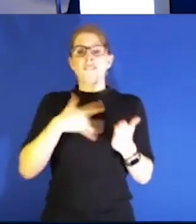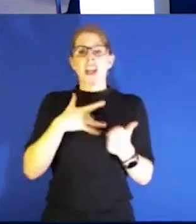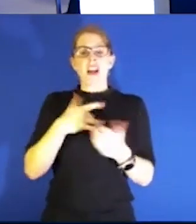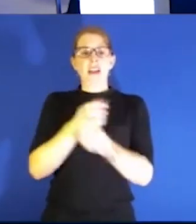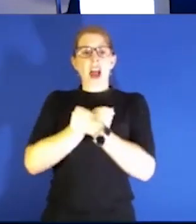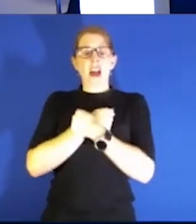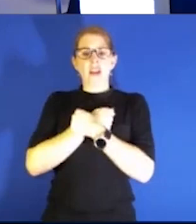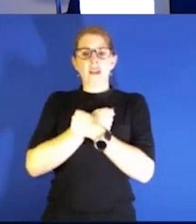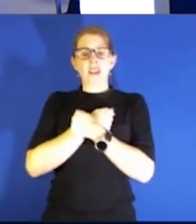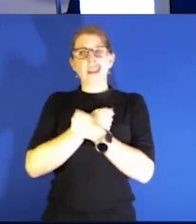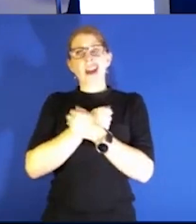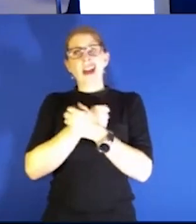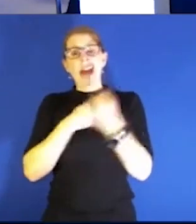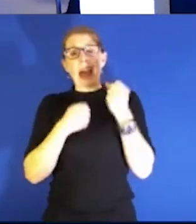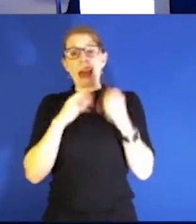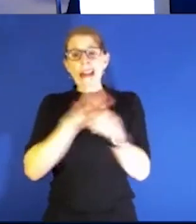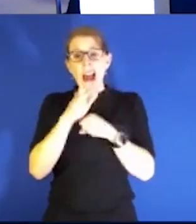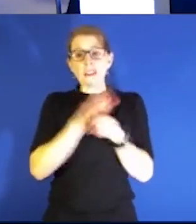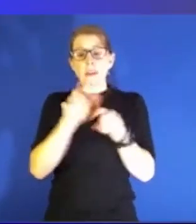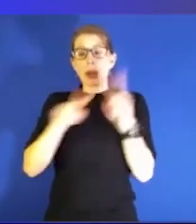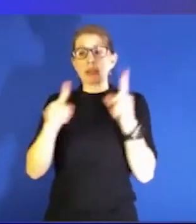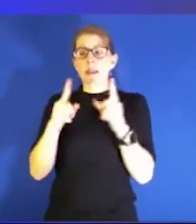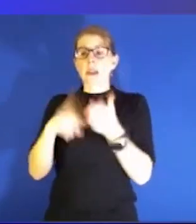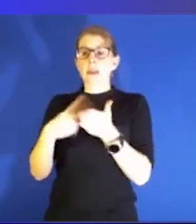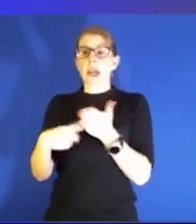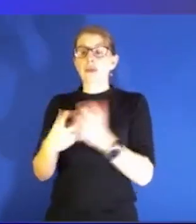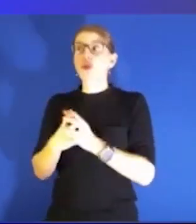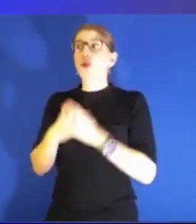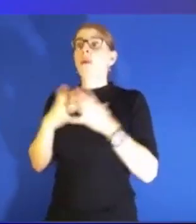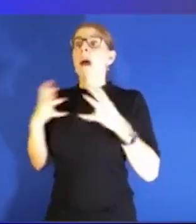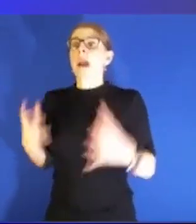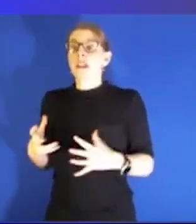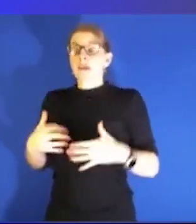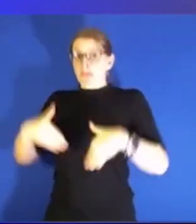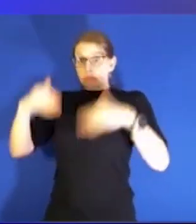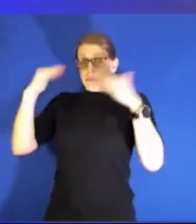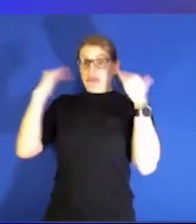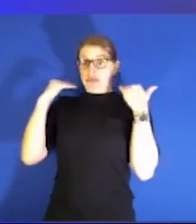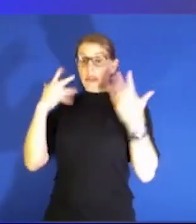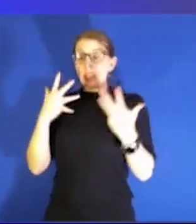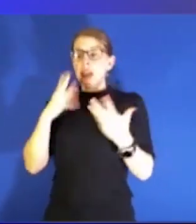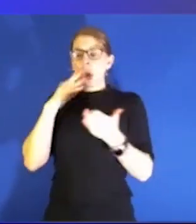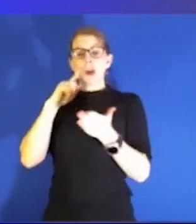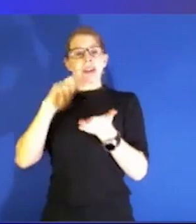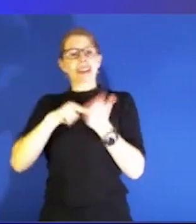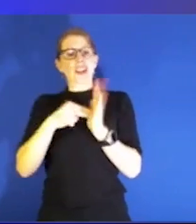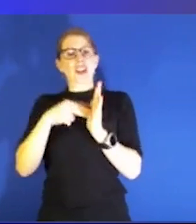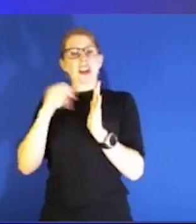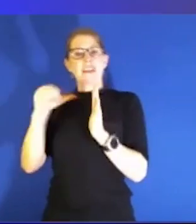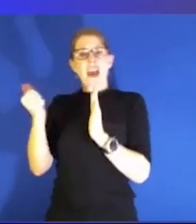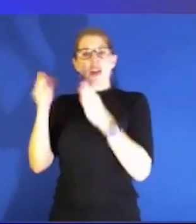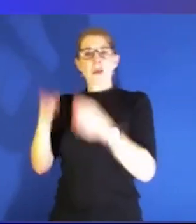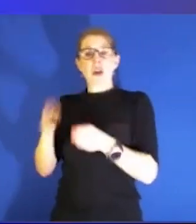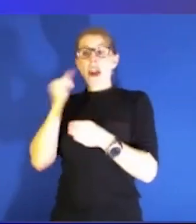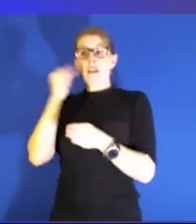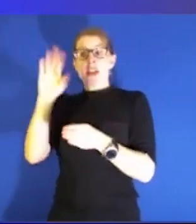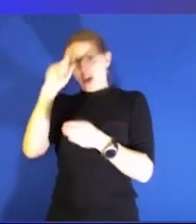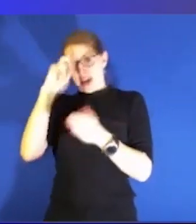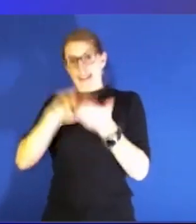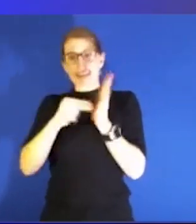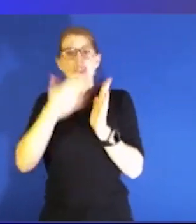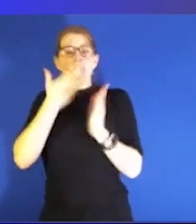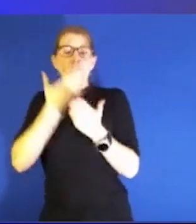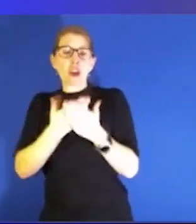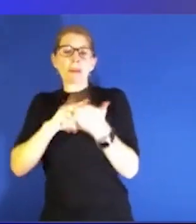and too supported. Tell us about that. So sometimes it's knowing the intention of that other person. If their intention is good, they're really trying